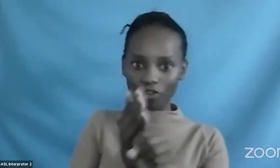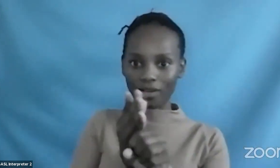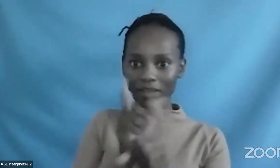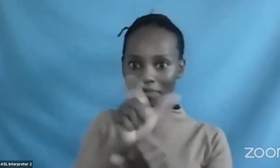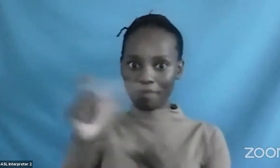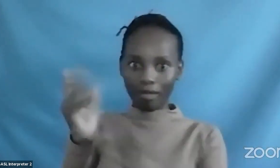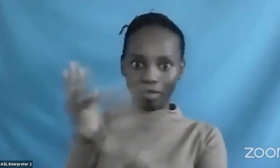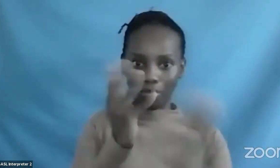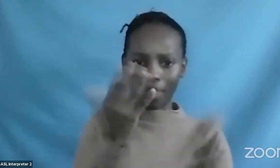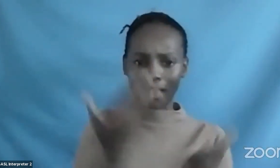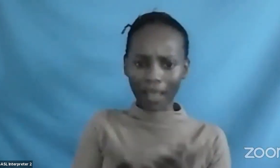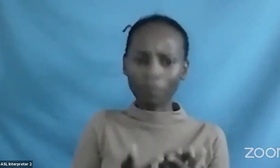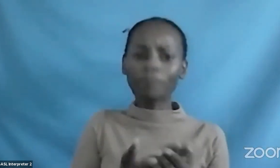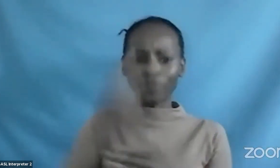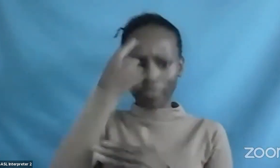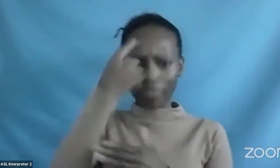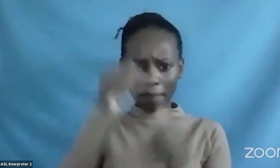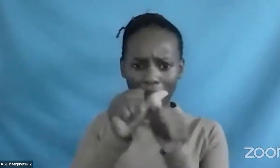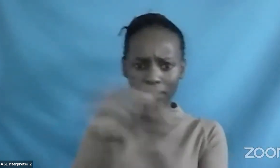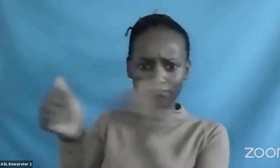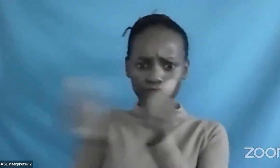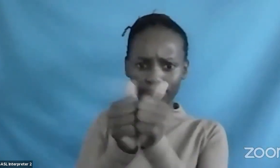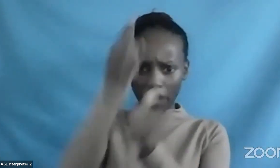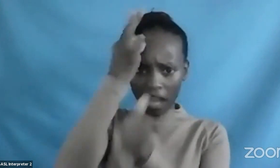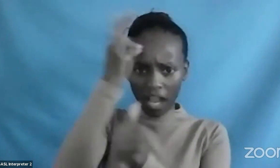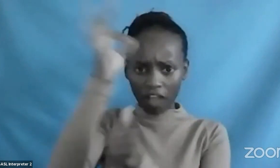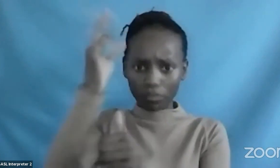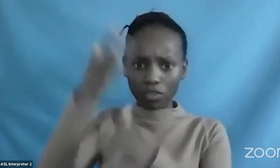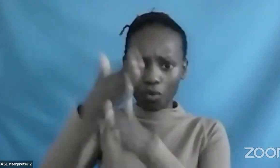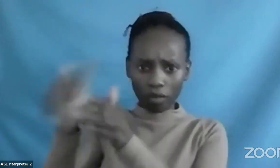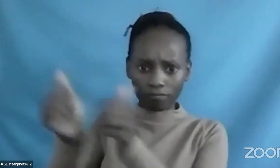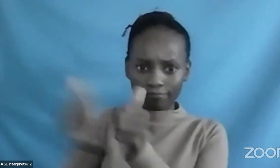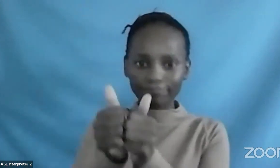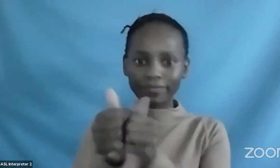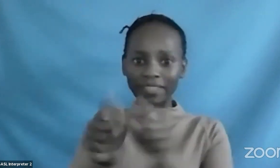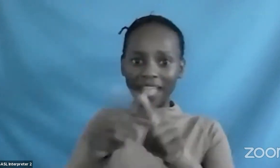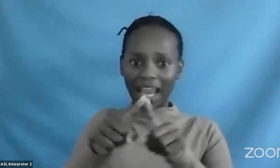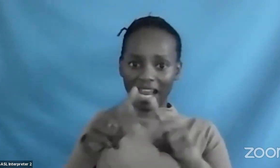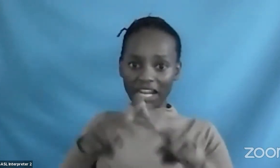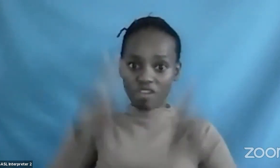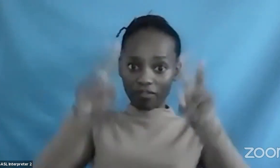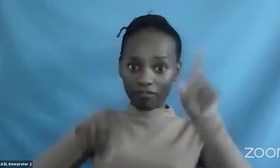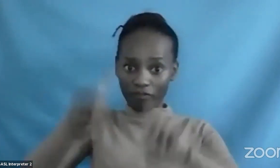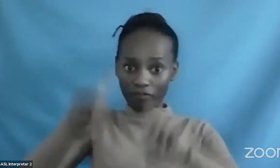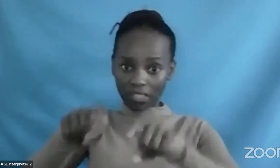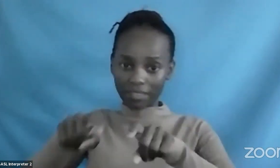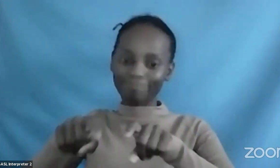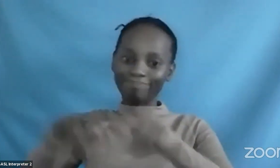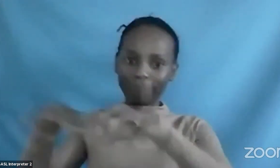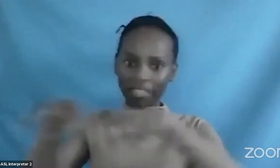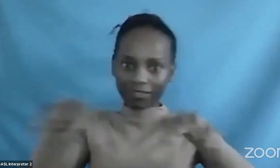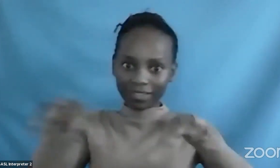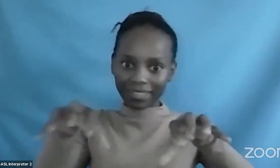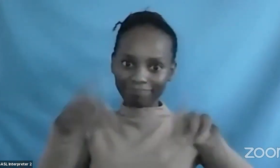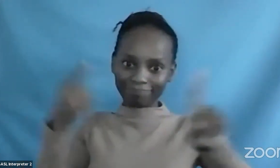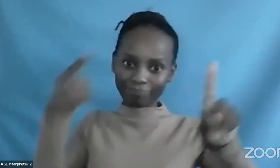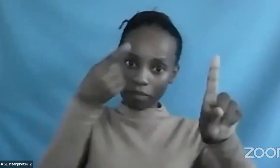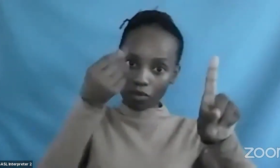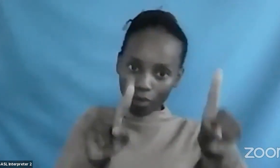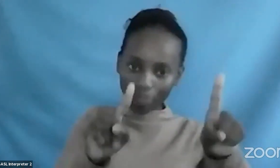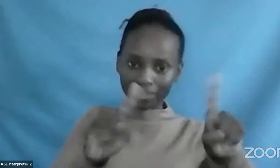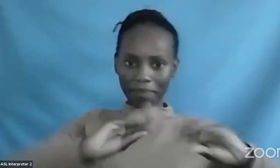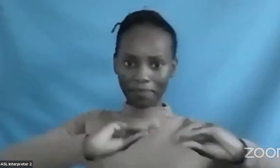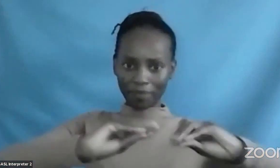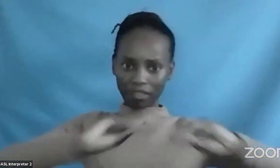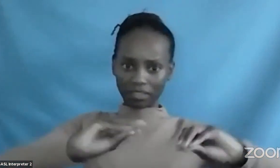is involved in the string of different activities that are aimed at educating people and raising people, especially within